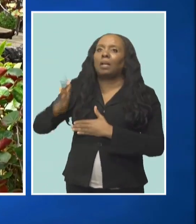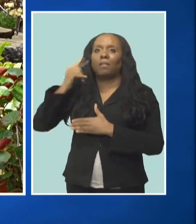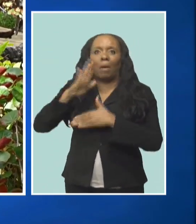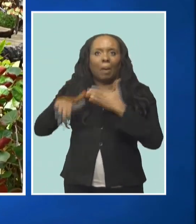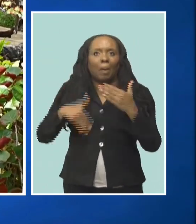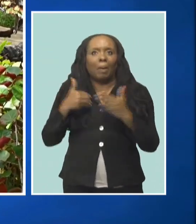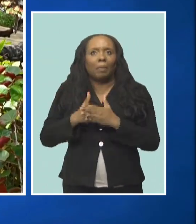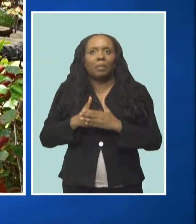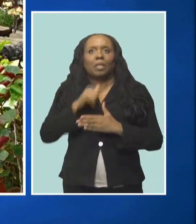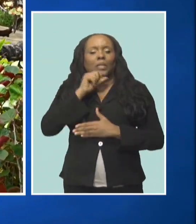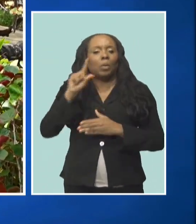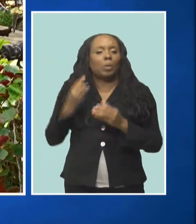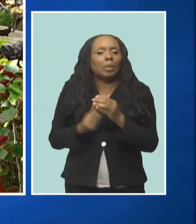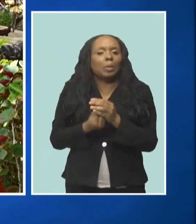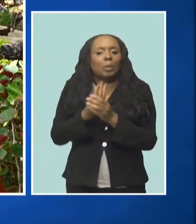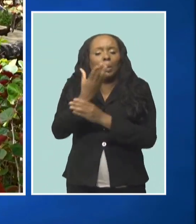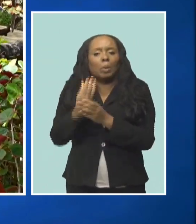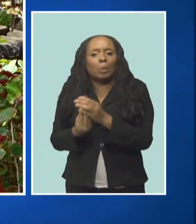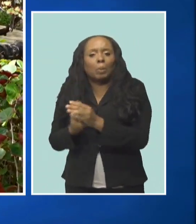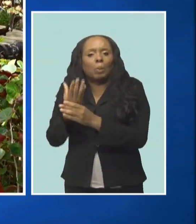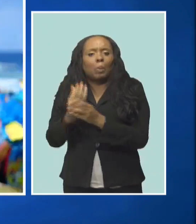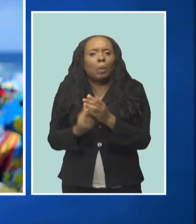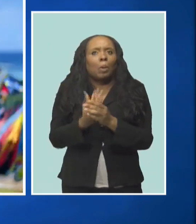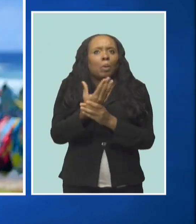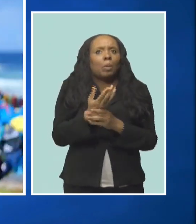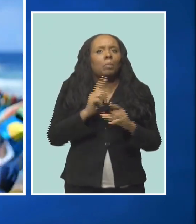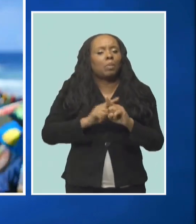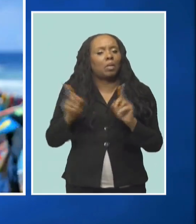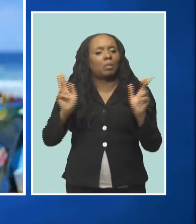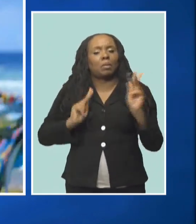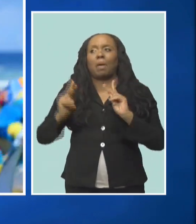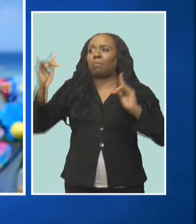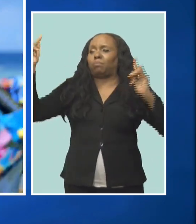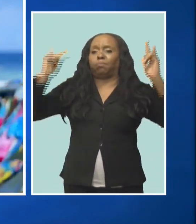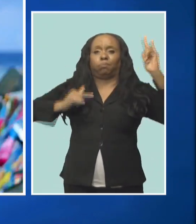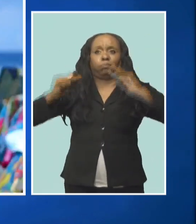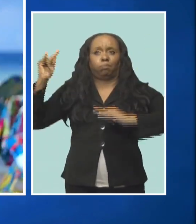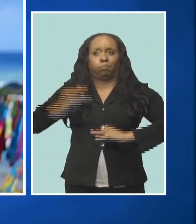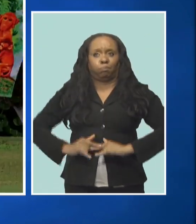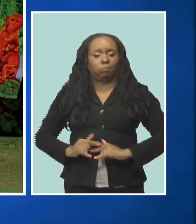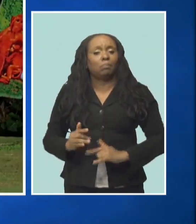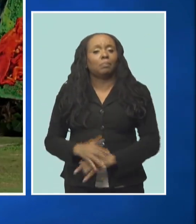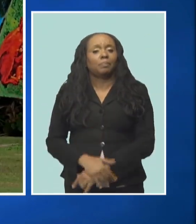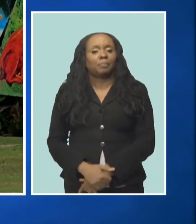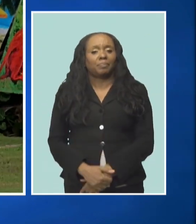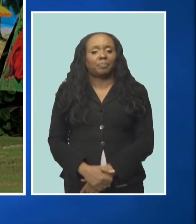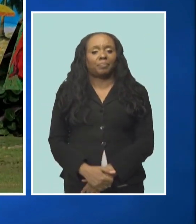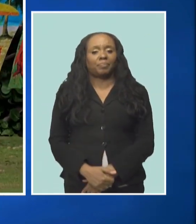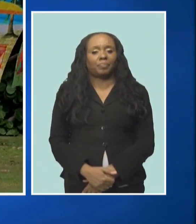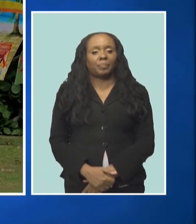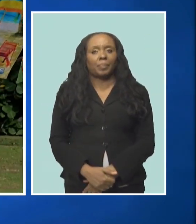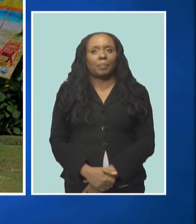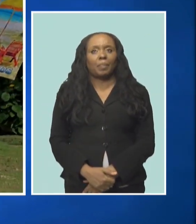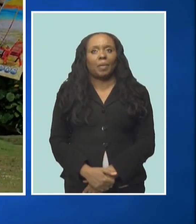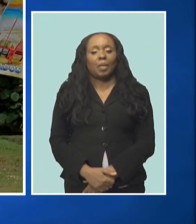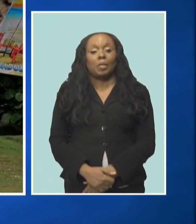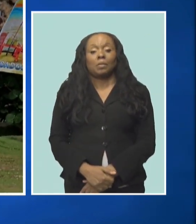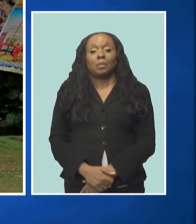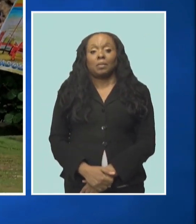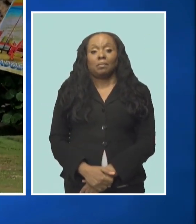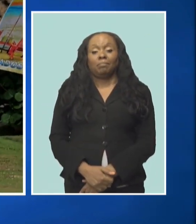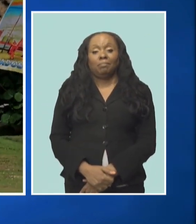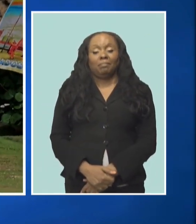Thankful not only for crops, but the harvest of diaspora coming back into the island of Barbados. No events such